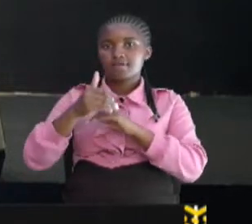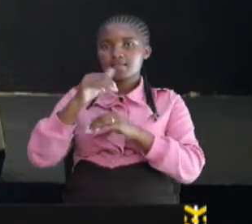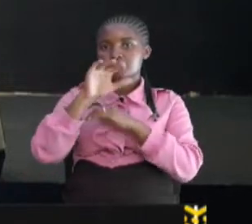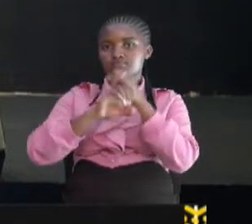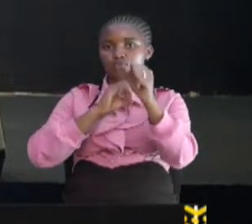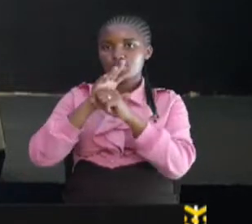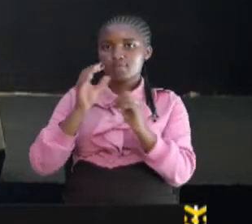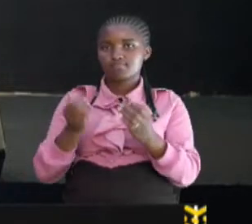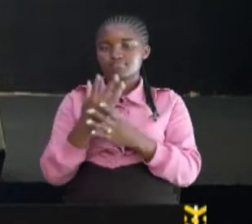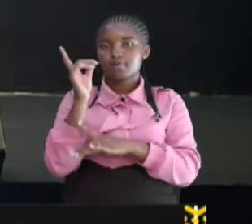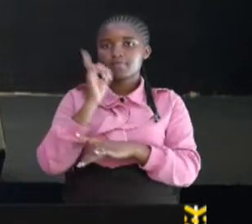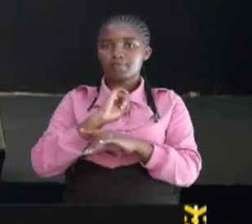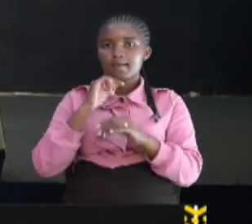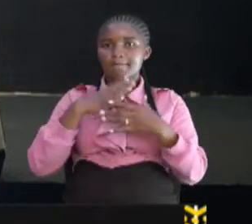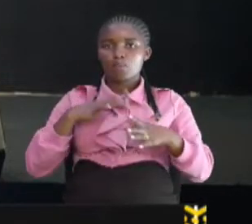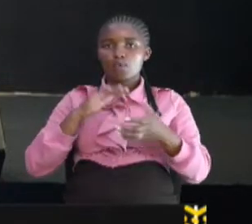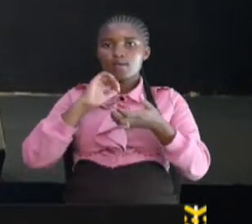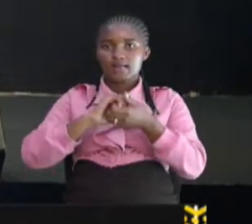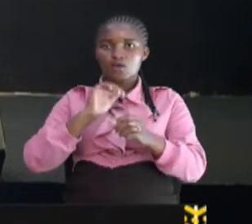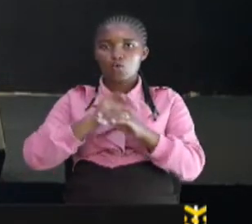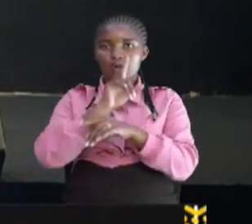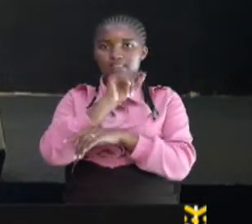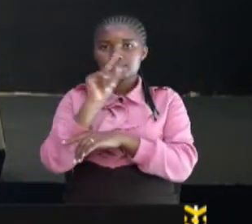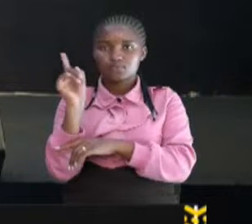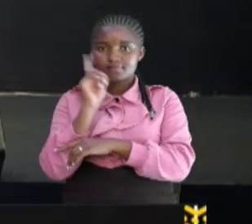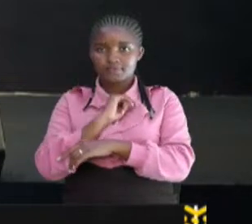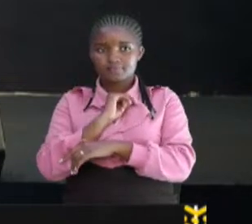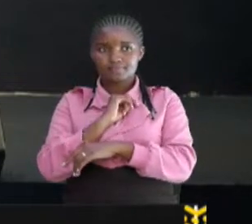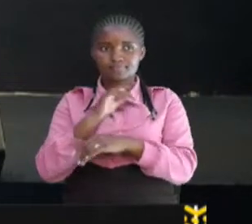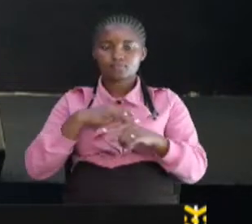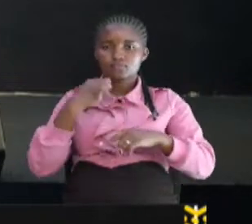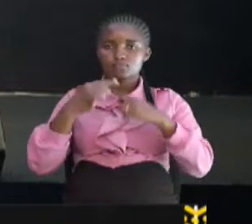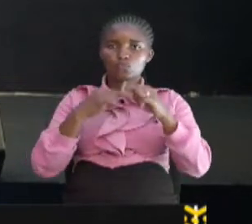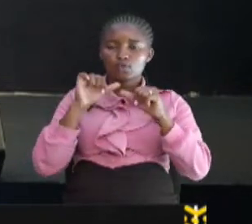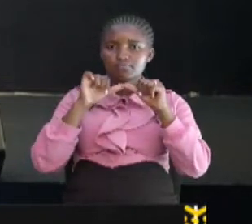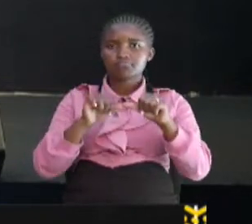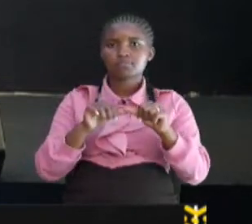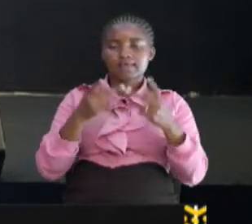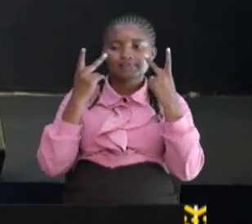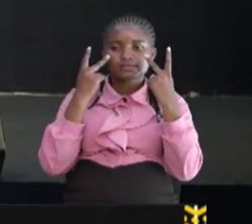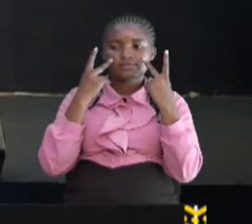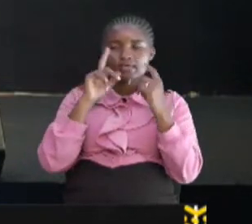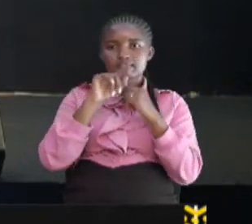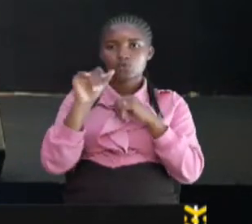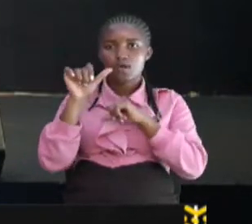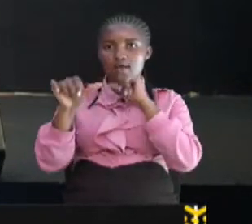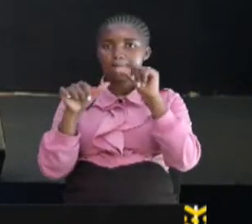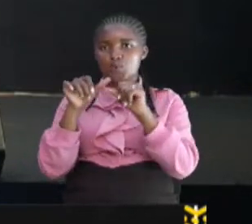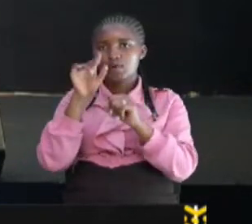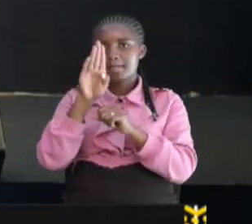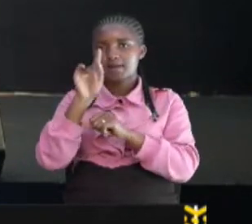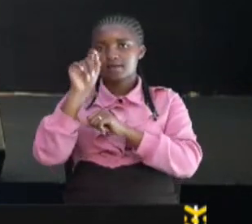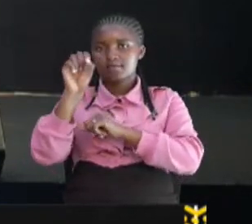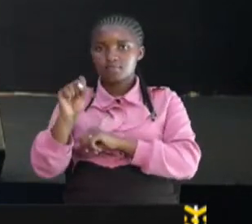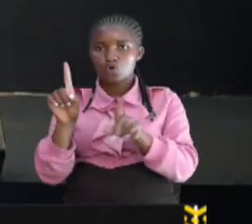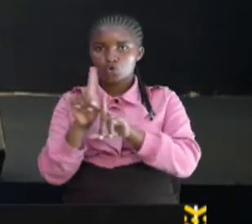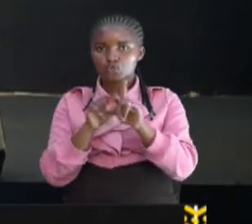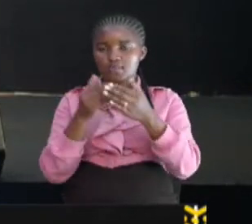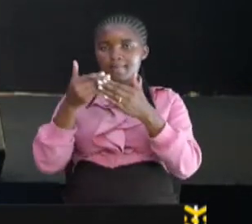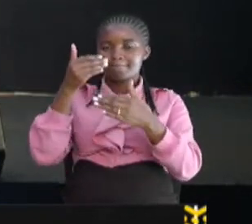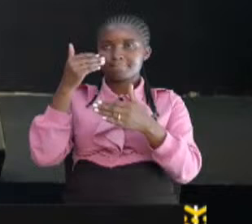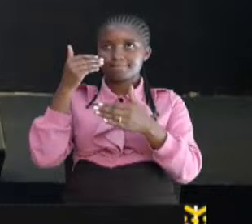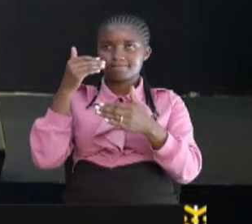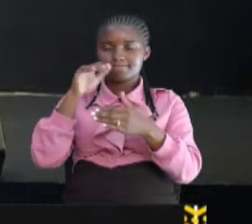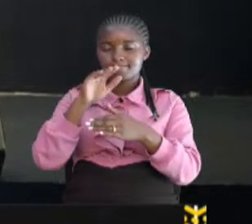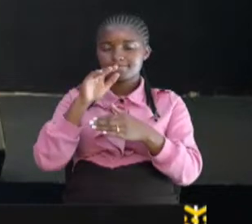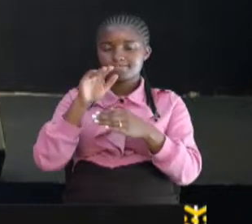were still engaged on TikTok. I can guarantee you for free. People were still engaged on TikTok about the BTS and the behind the scenes of how